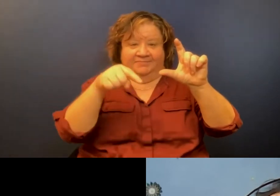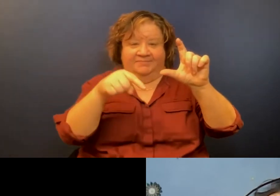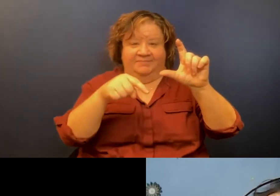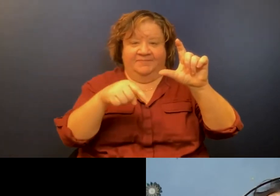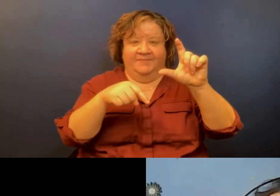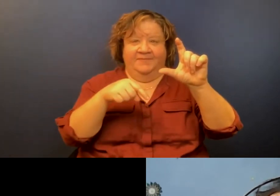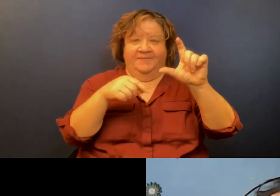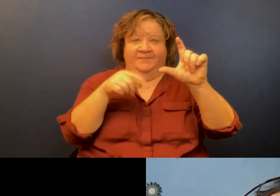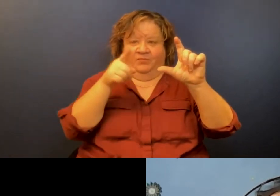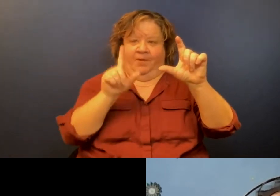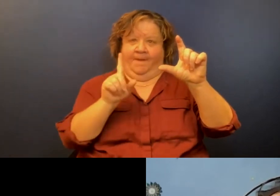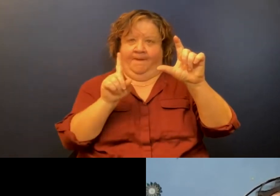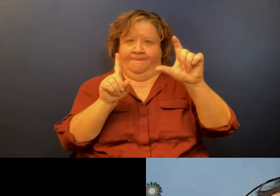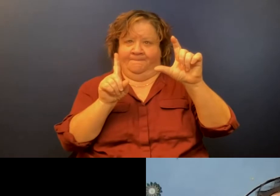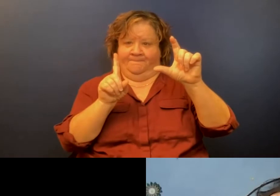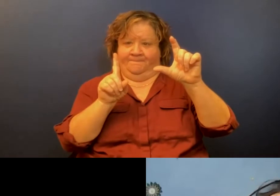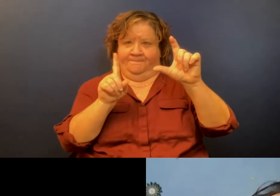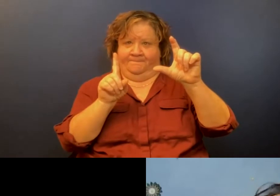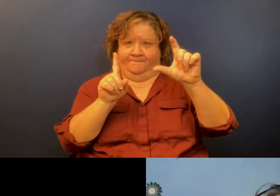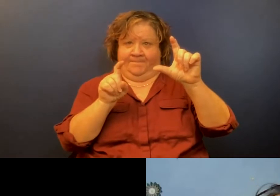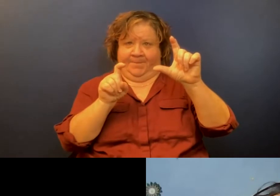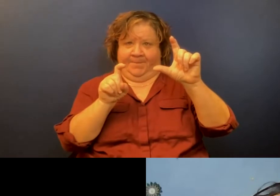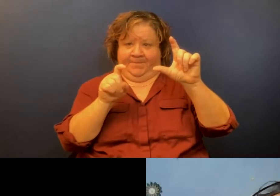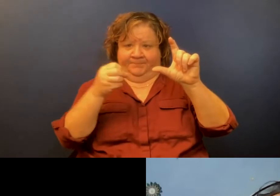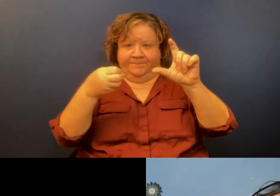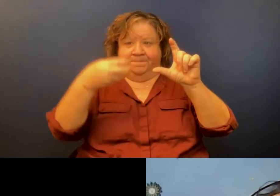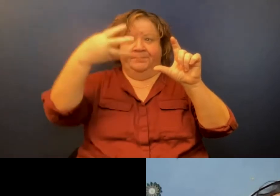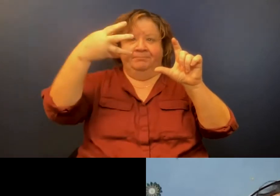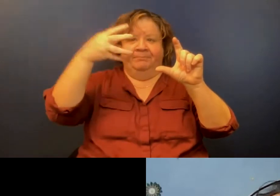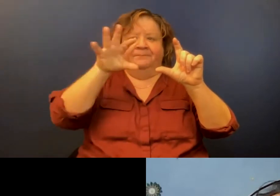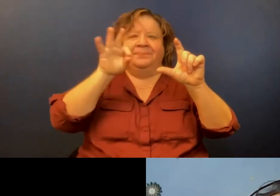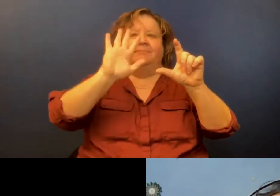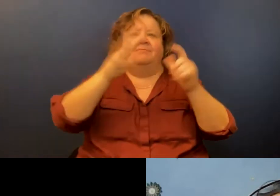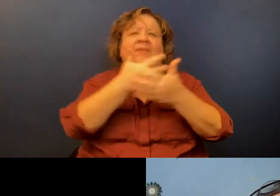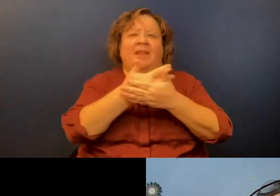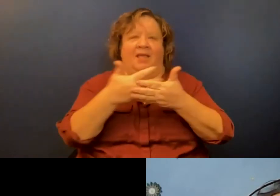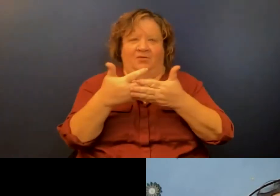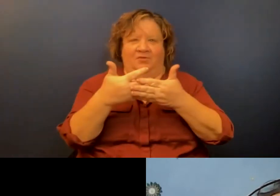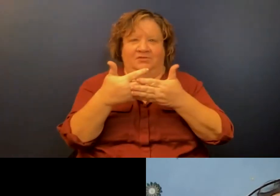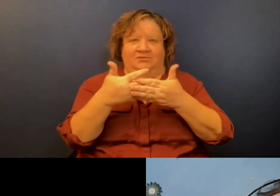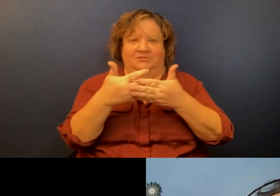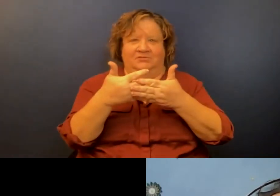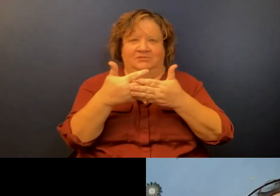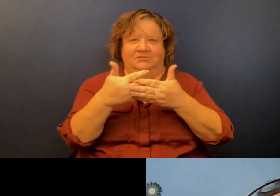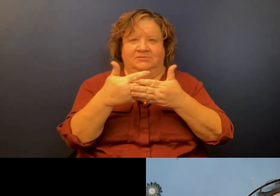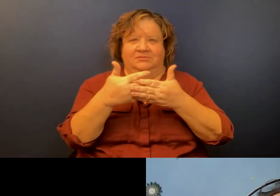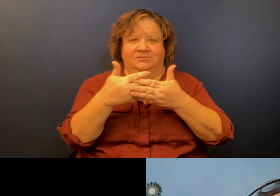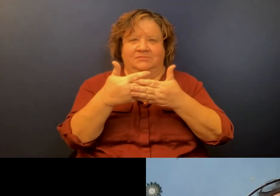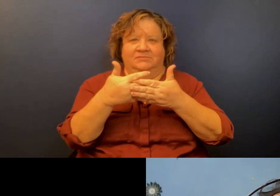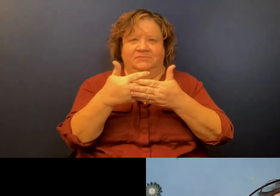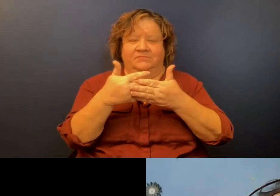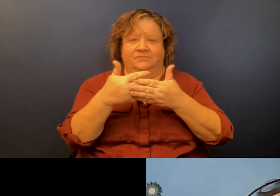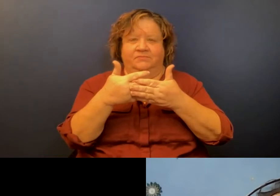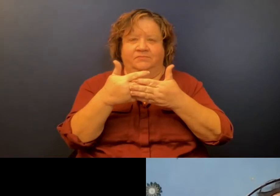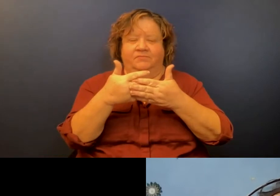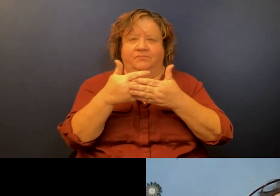you will miss some parts of the original audio. We will give you 10 seconds so that you can choose your language